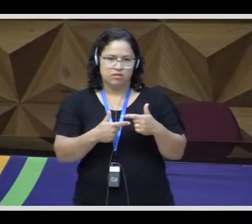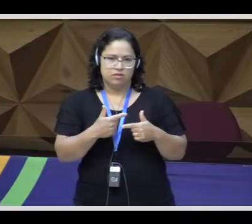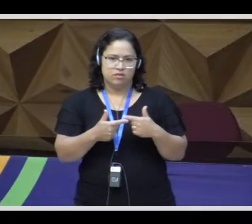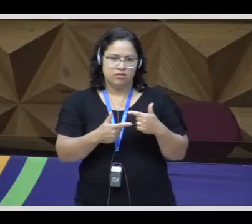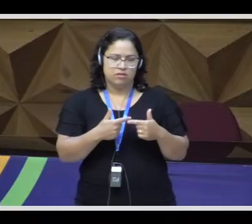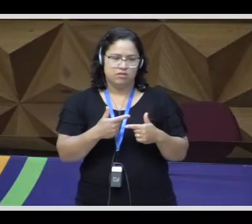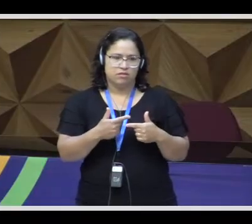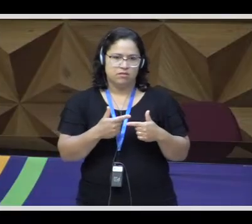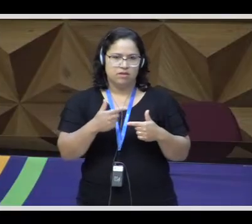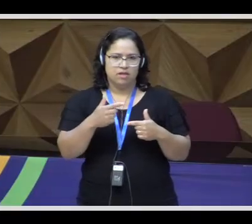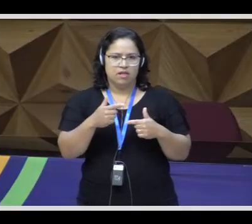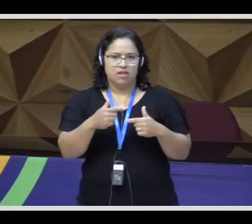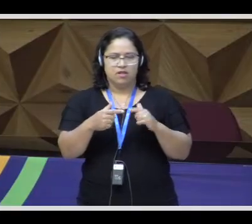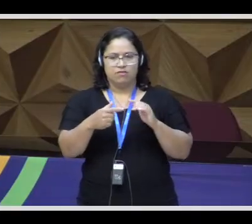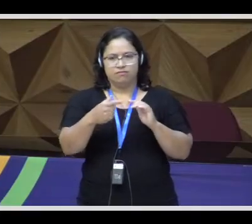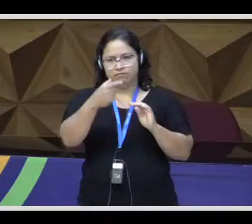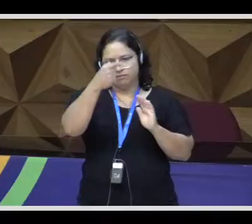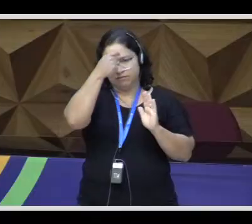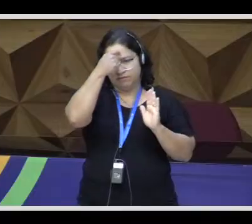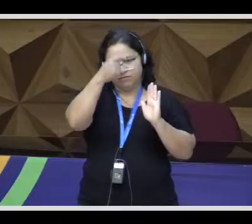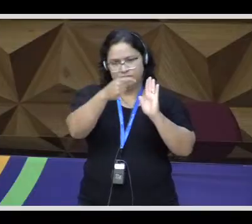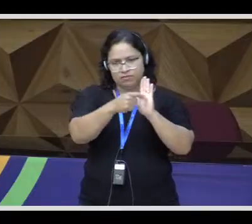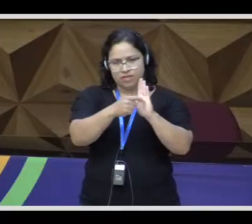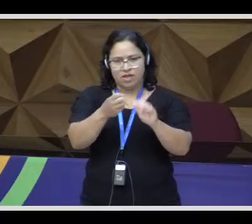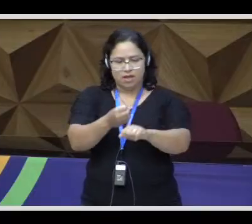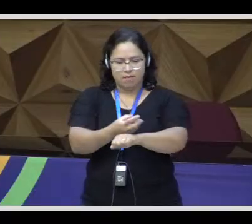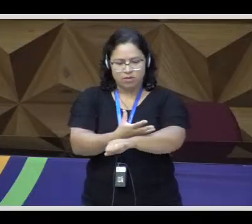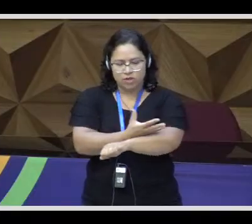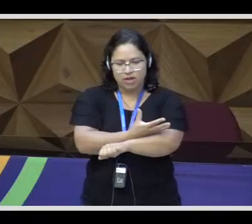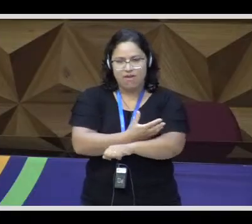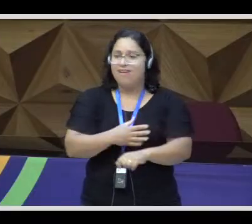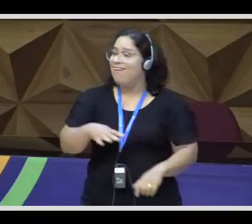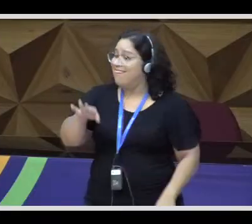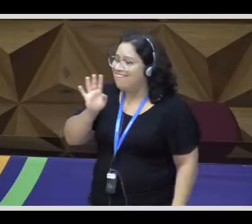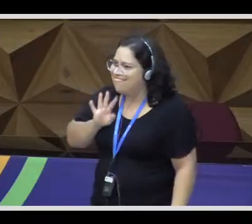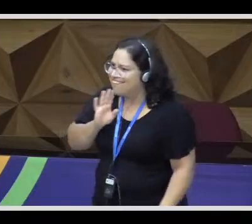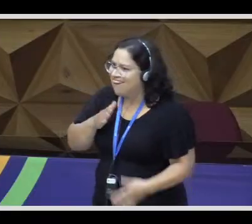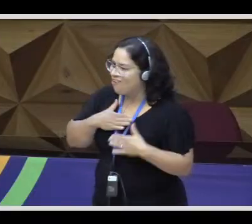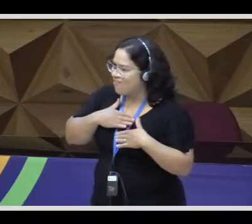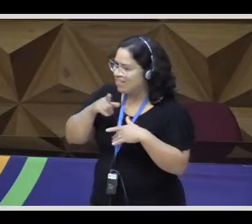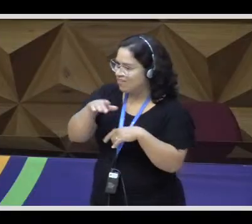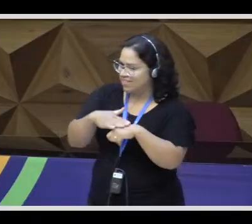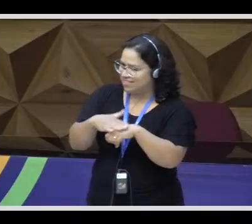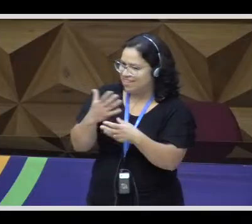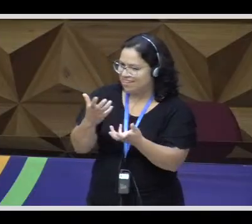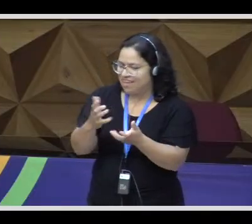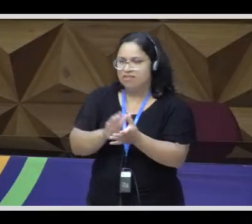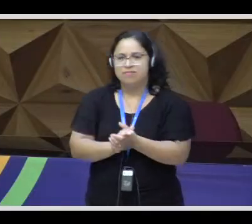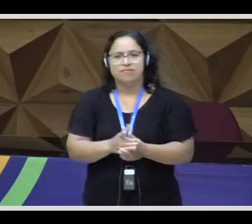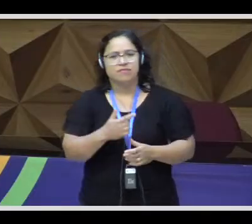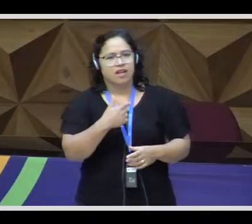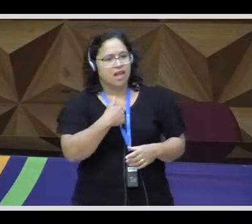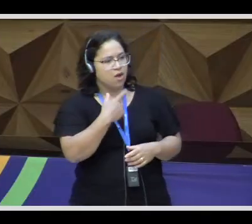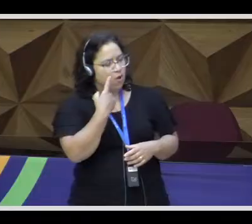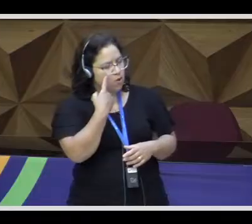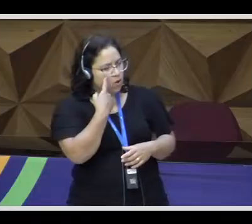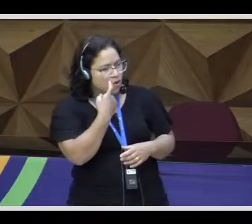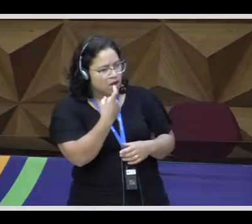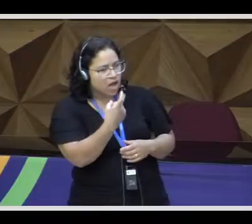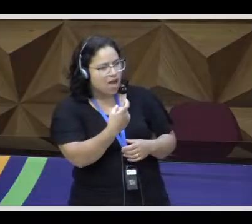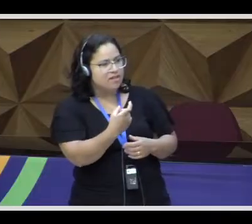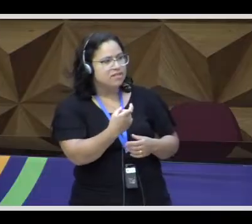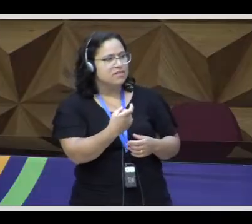intelligence. Wow, Yeah. we have to talk. I want to learn from you. Yes, I'd like to. So I'm curious if you consider this kind